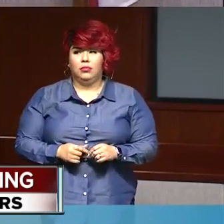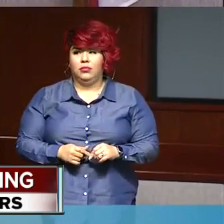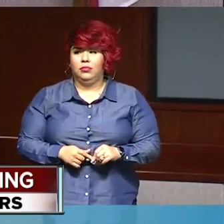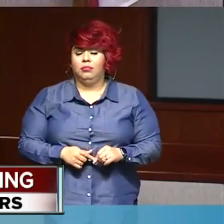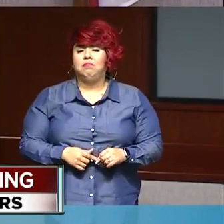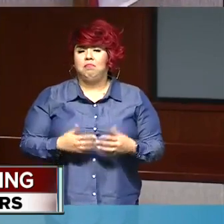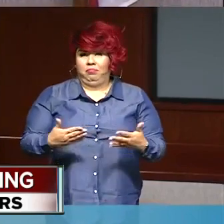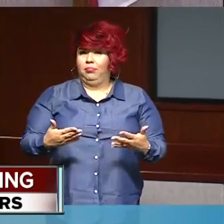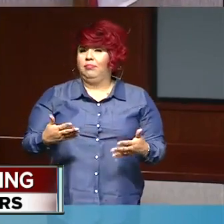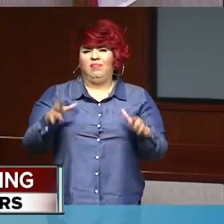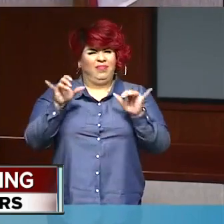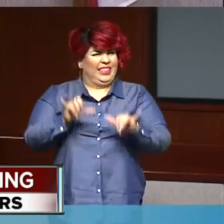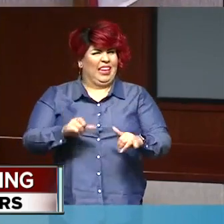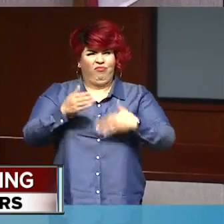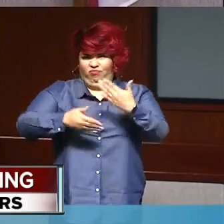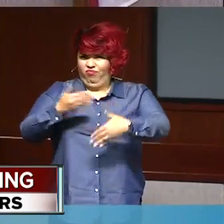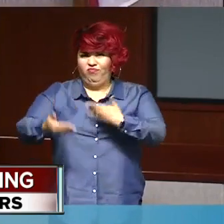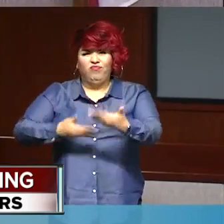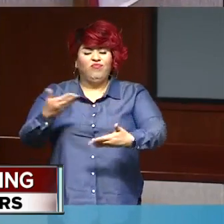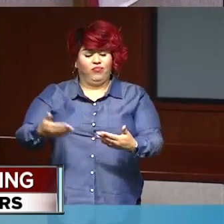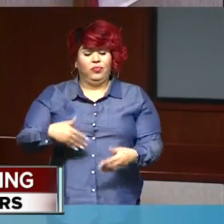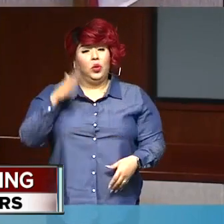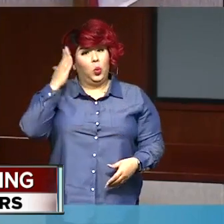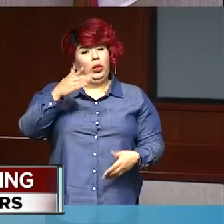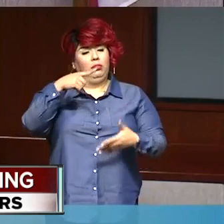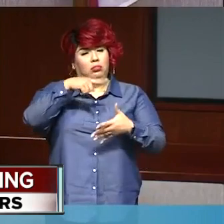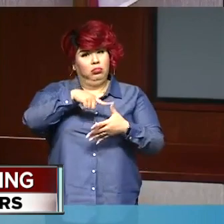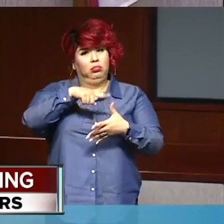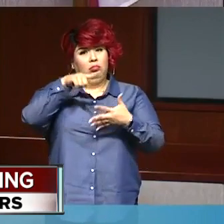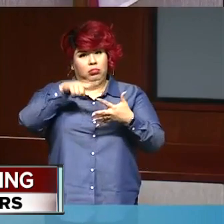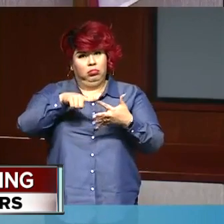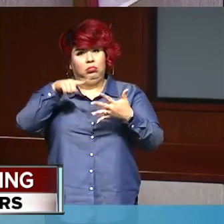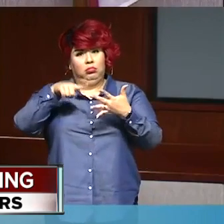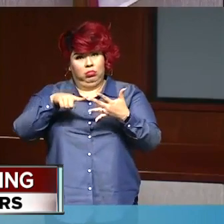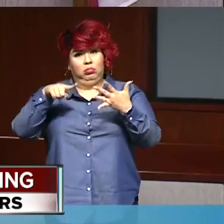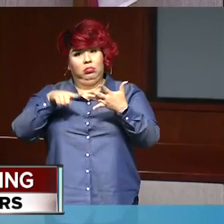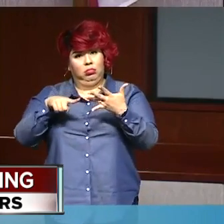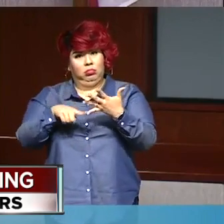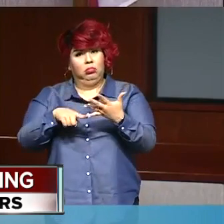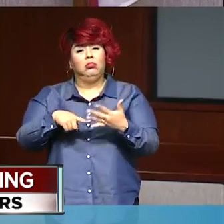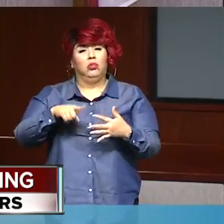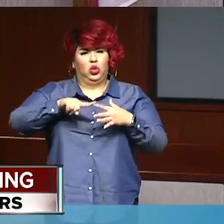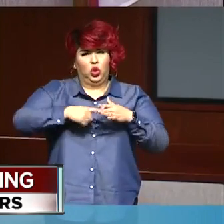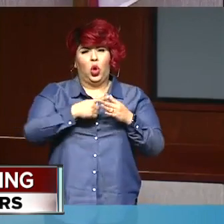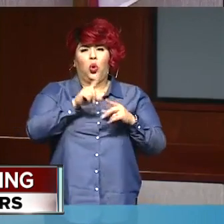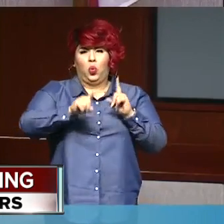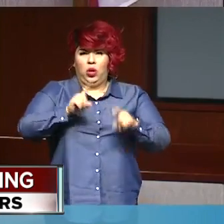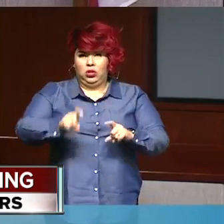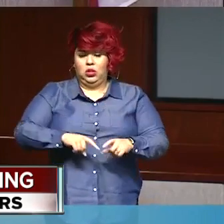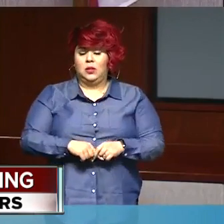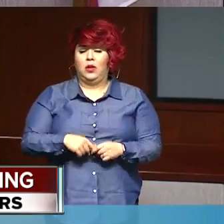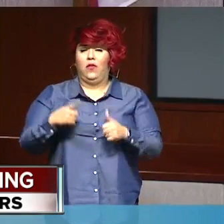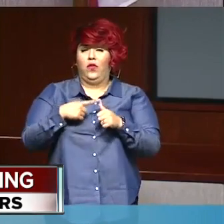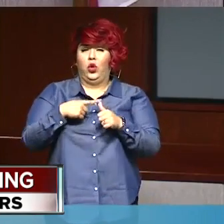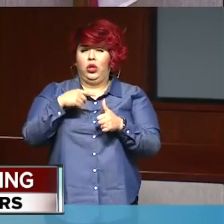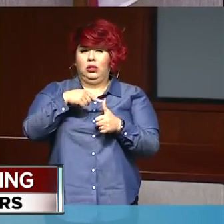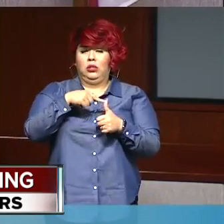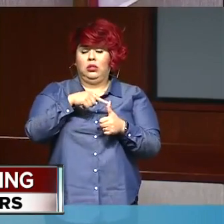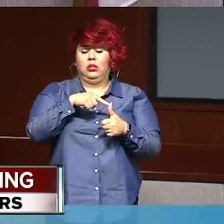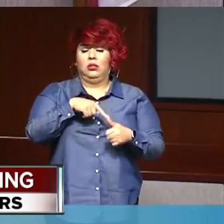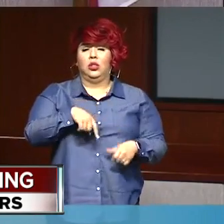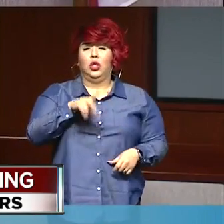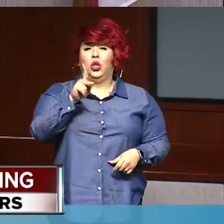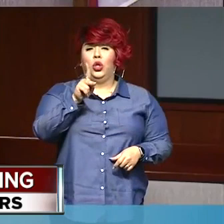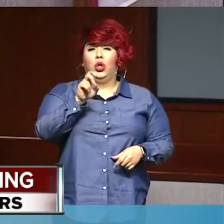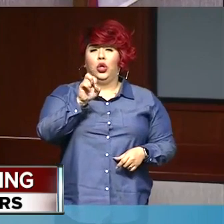Okay, we'll follow our usual process. I'll call the outlet by name and then we'll take questions. Our first station is